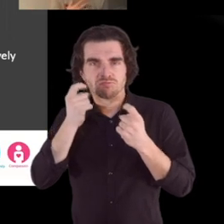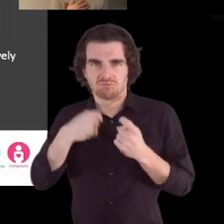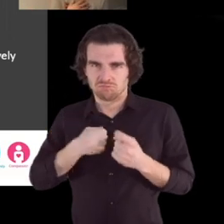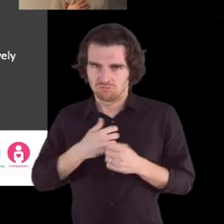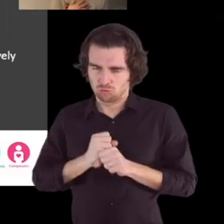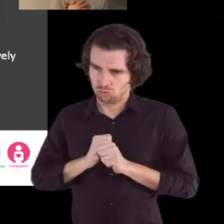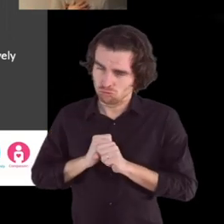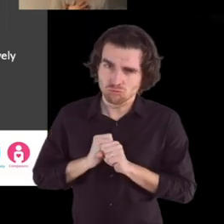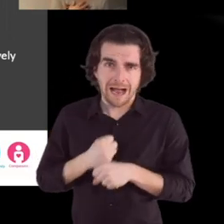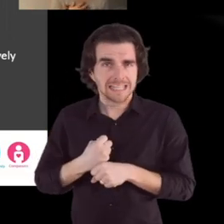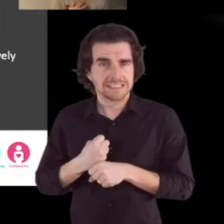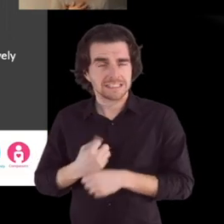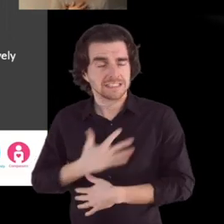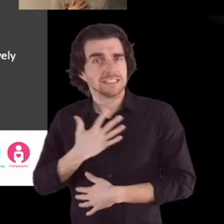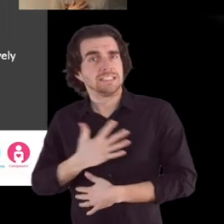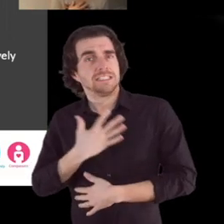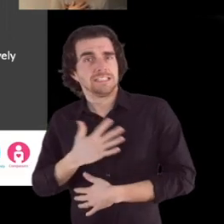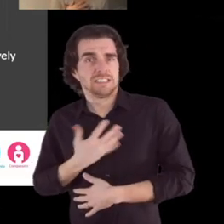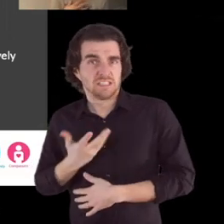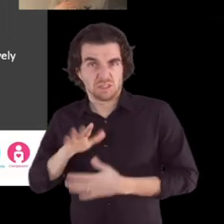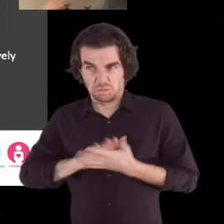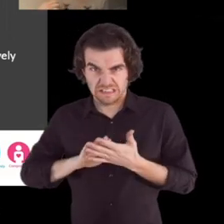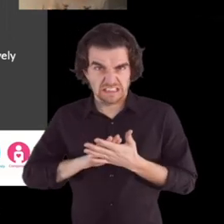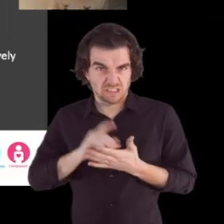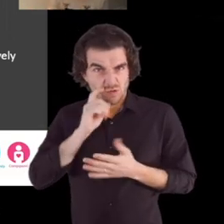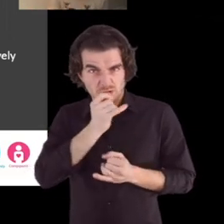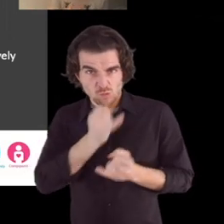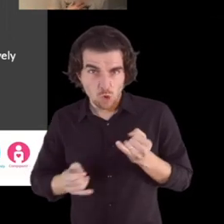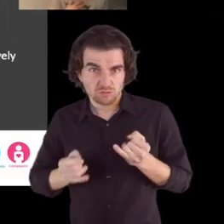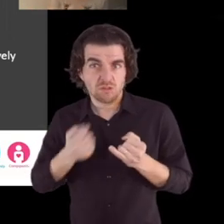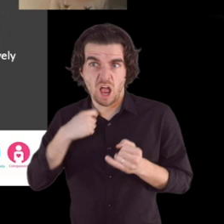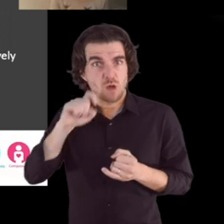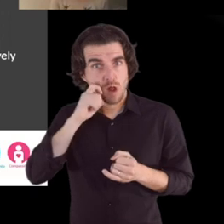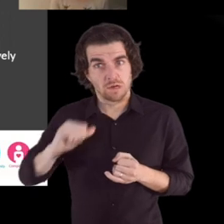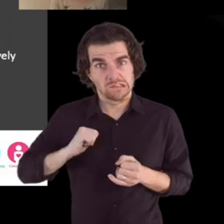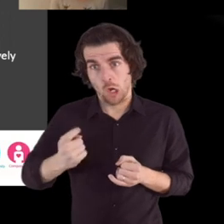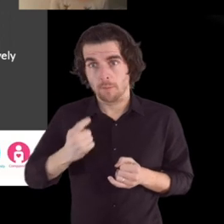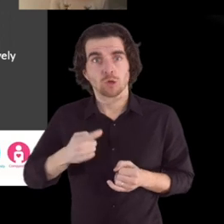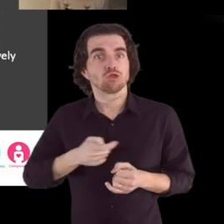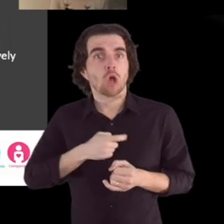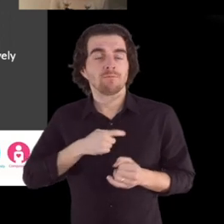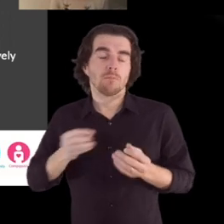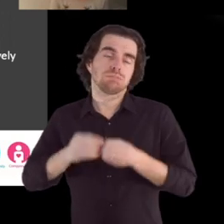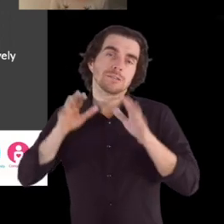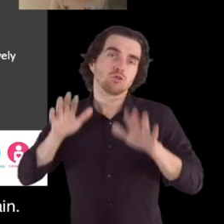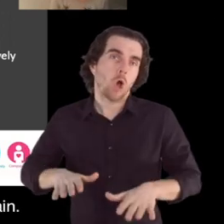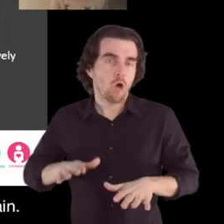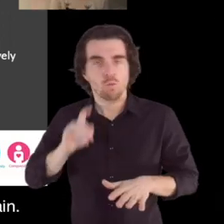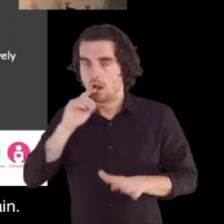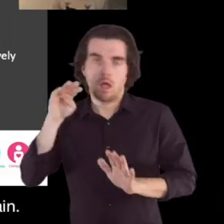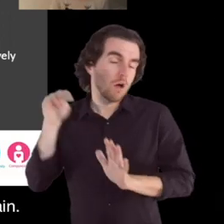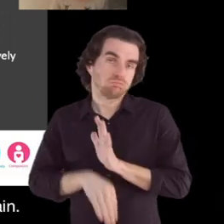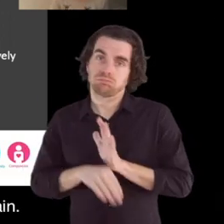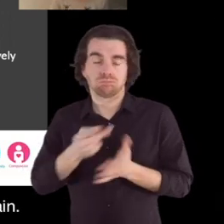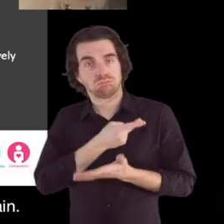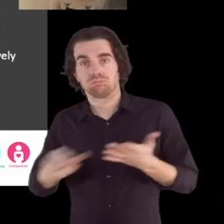you know, I'm feeling really, really stressed now, right? That means it's going to get worse. I'm probably going to have a nervous breakdown. I'll never be okay again. I'll probably never be able to